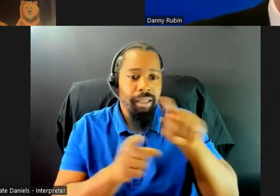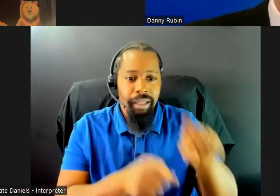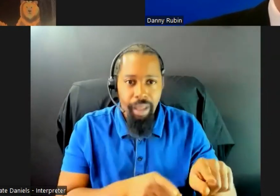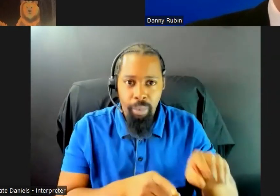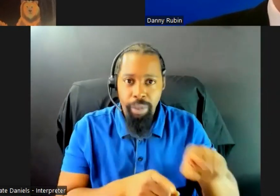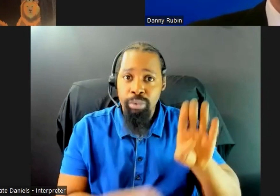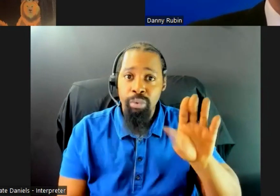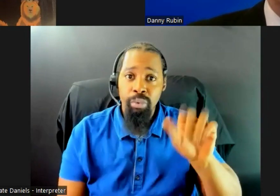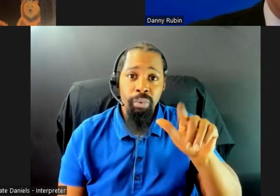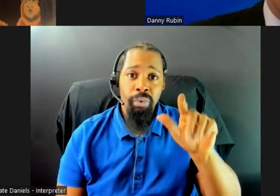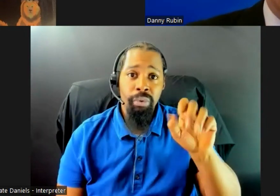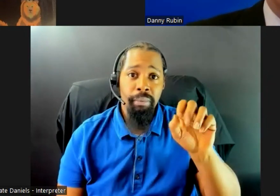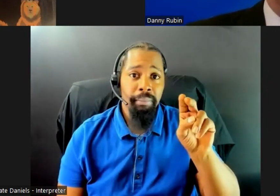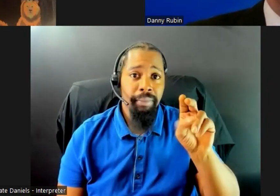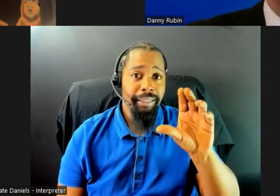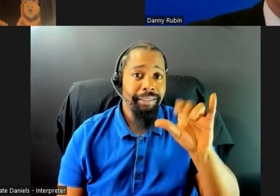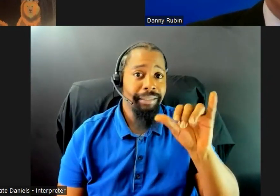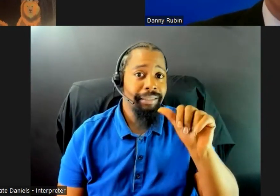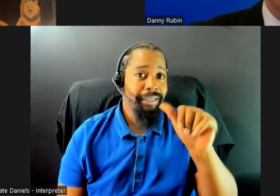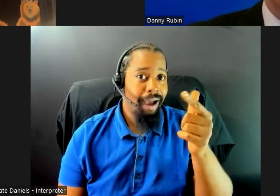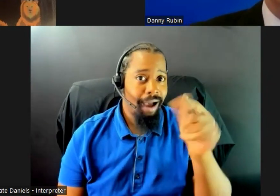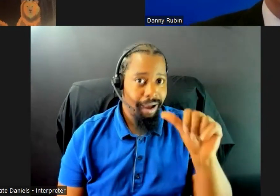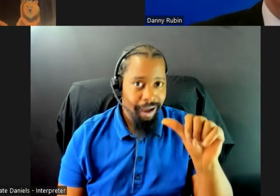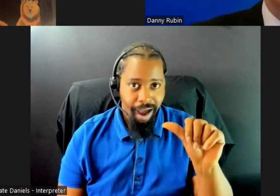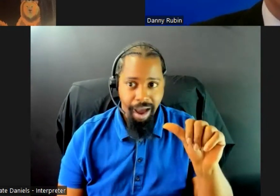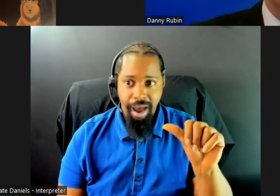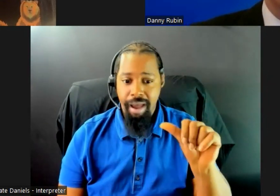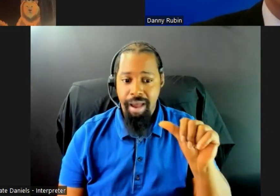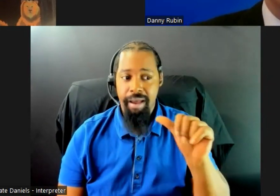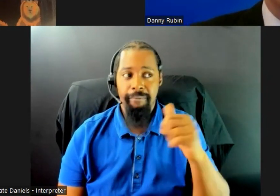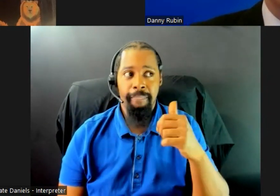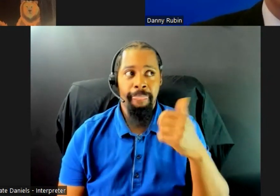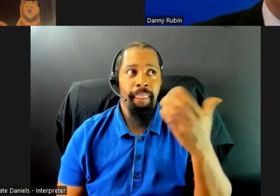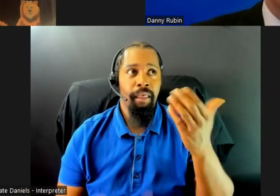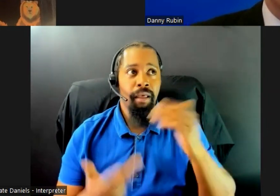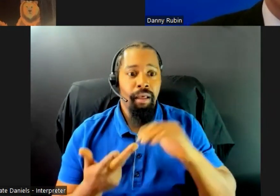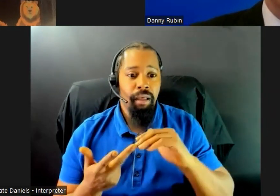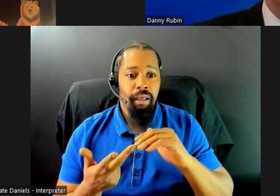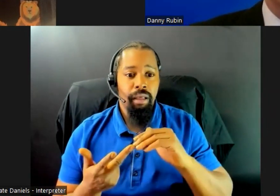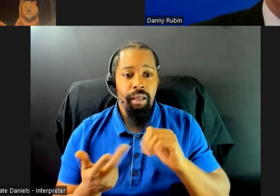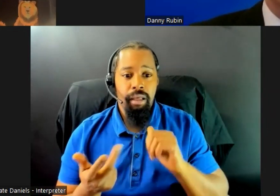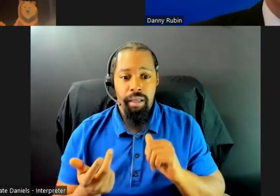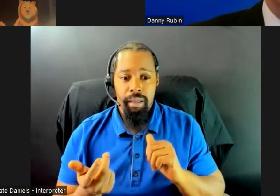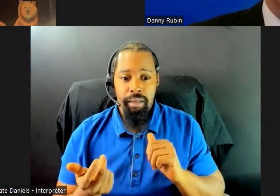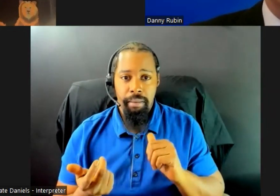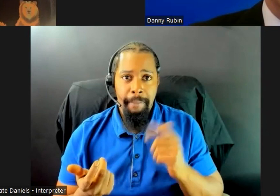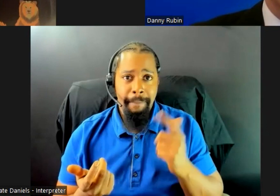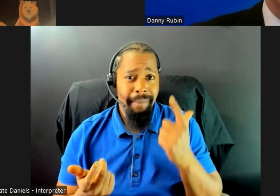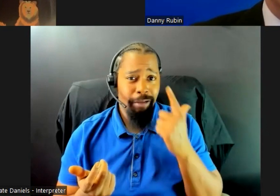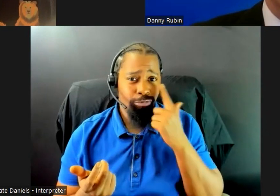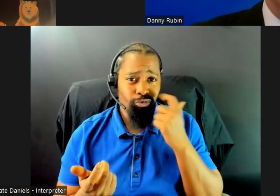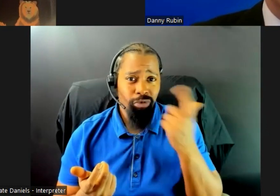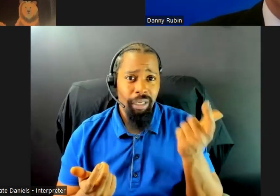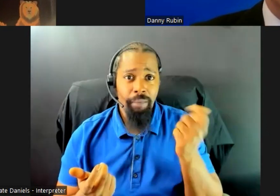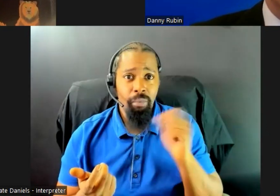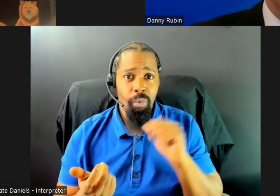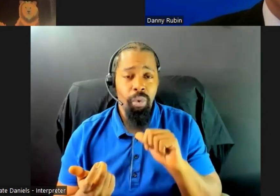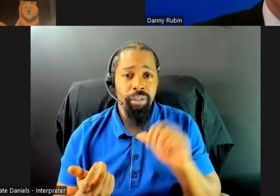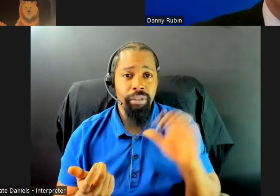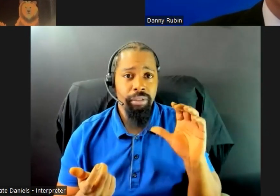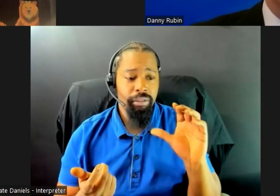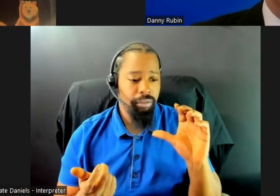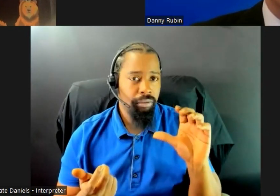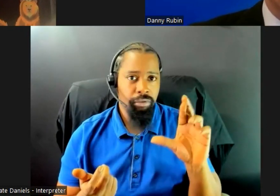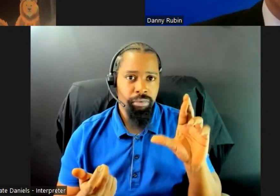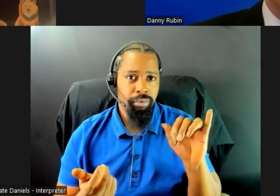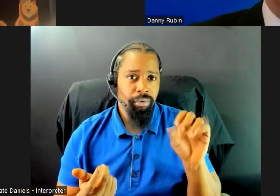Balenciaga. And my dream was Christian Lacroix, which was the master of haute couture in the 90s